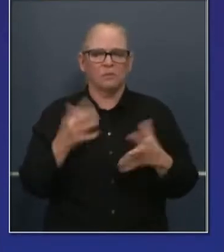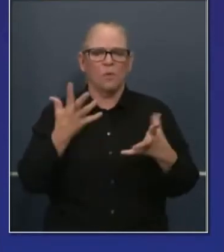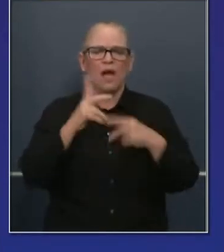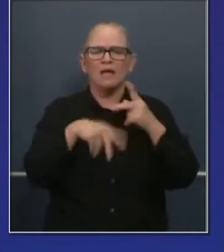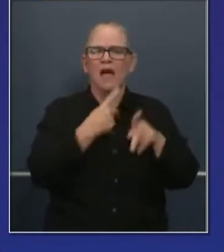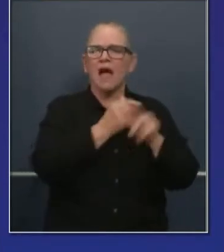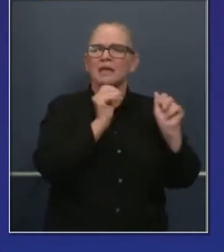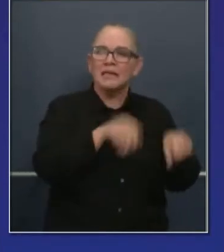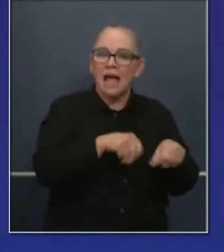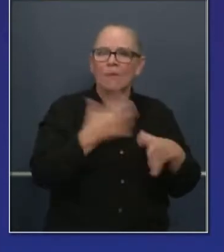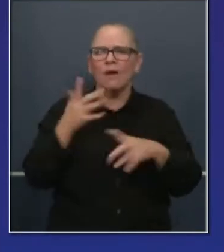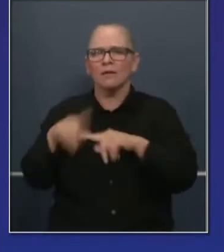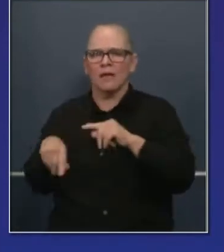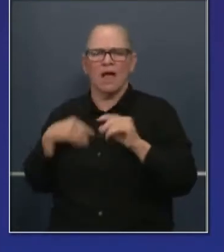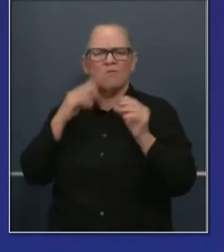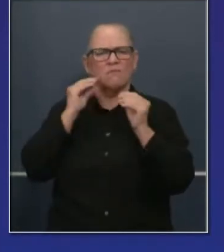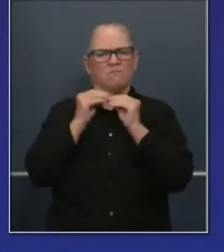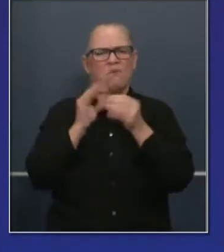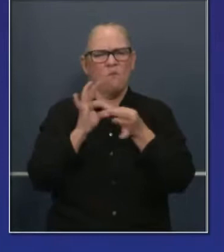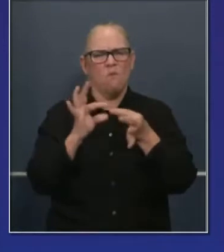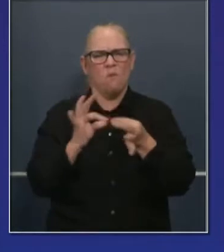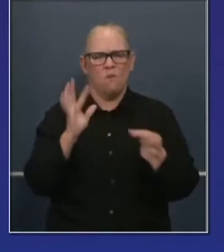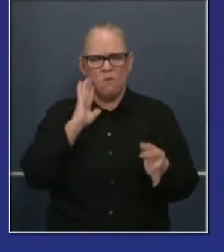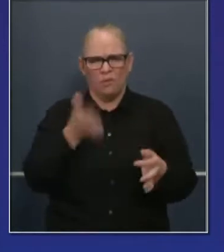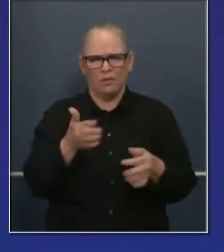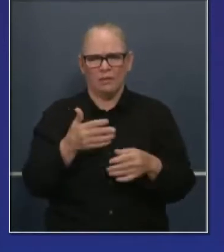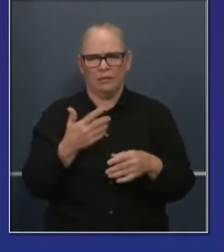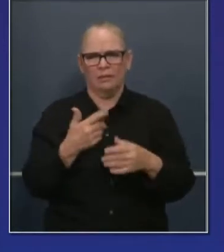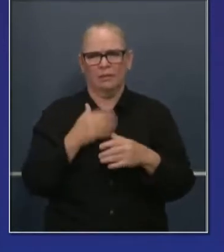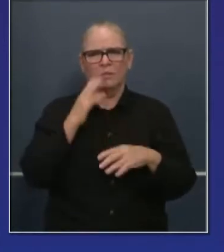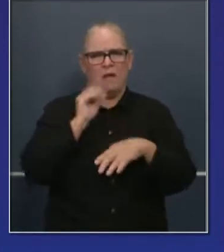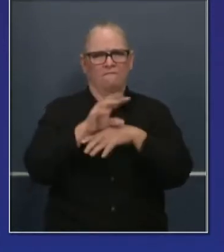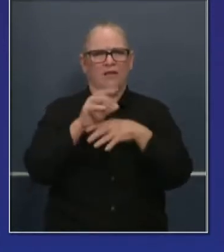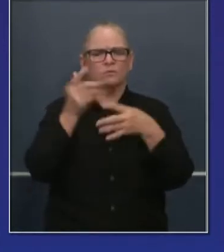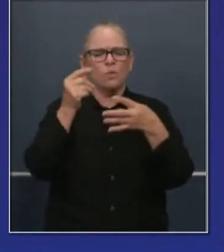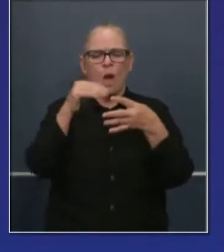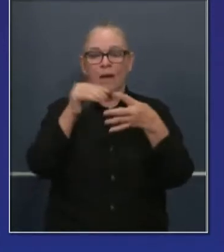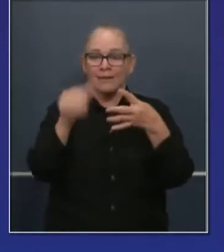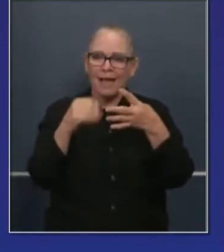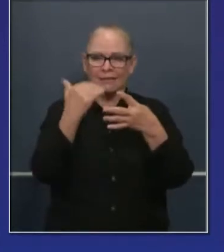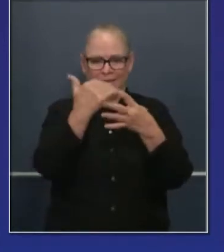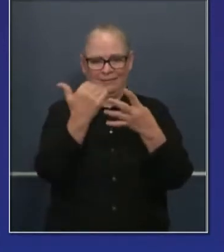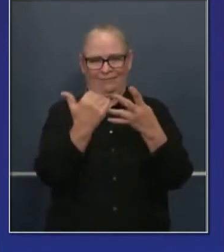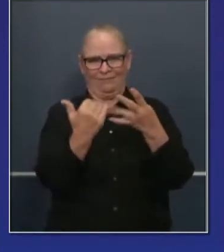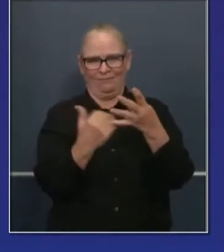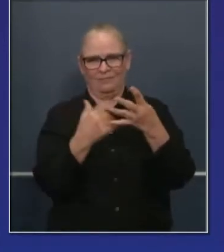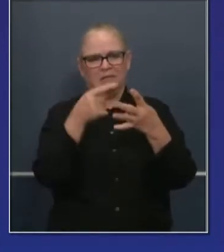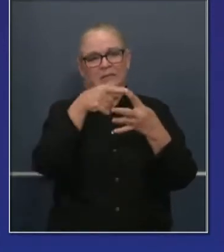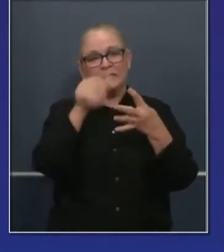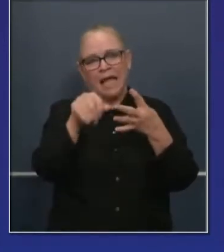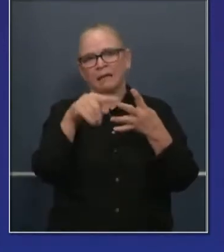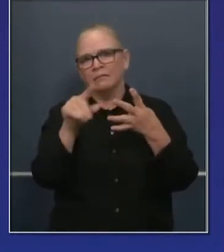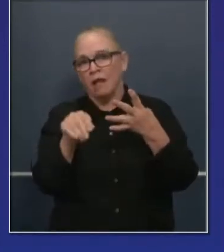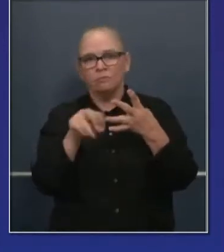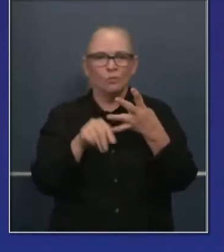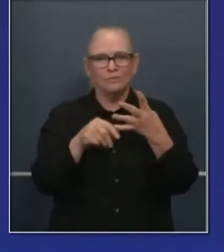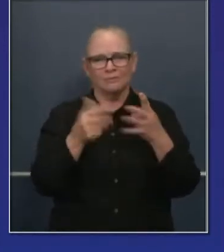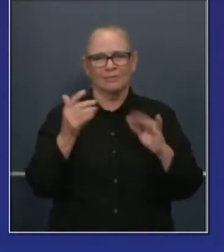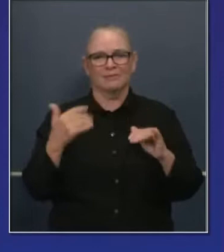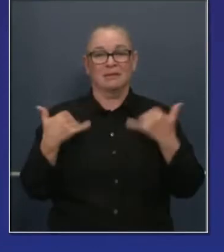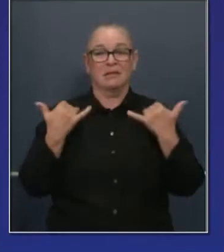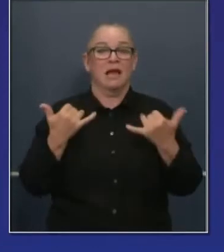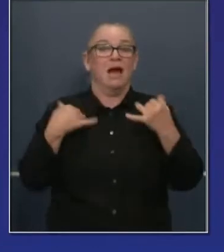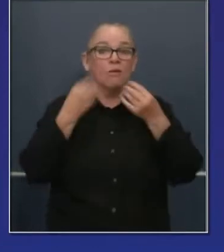additional guidelines or putting out additional guidelines in those space very, very shortly. I'm not here today to make